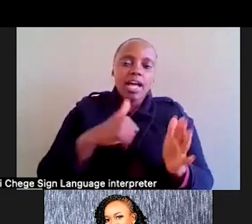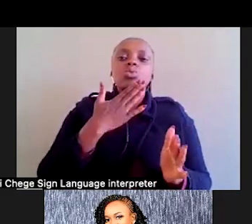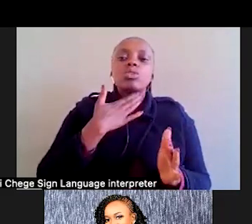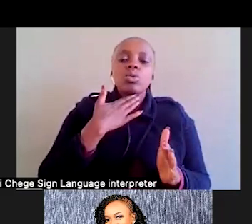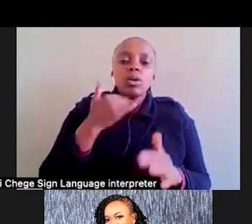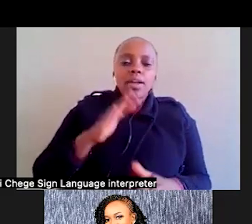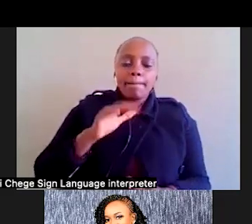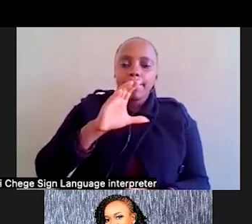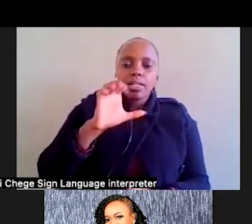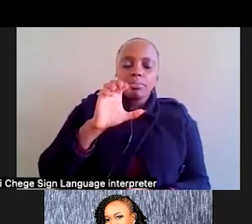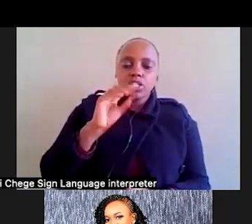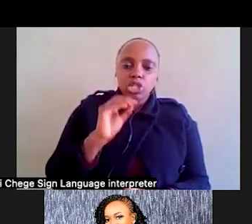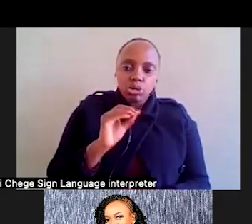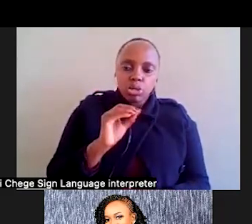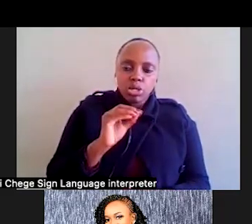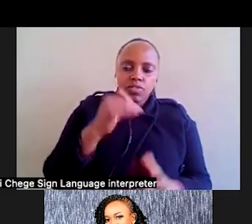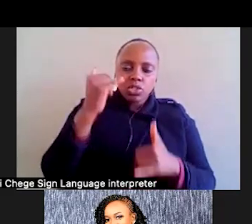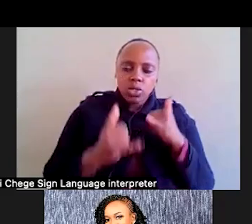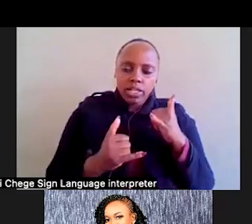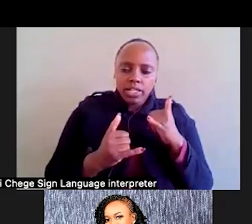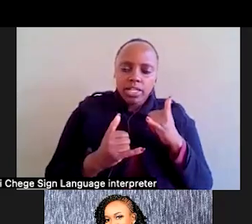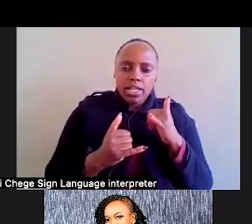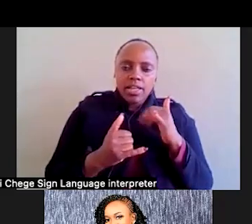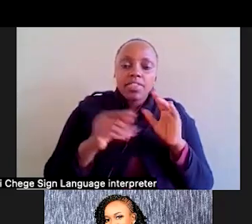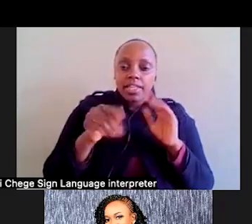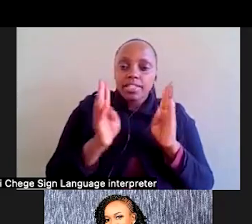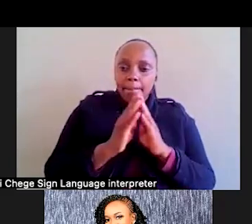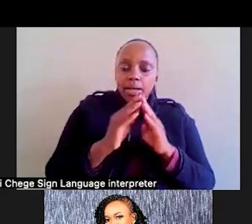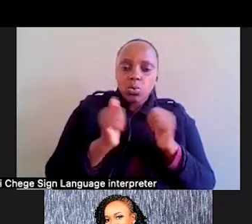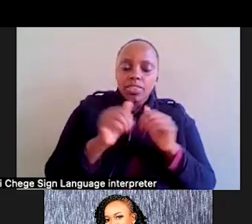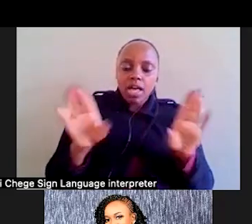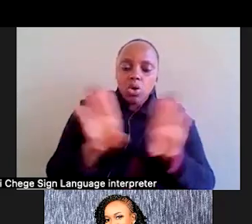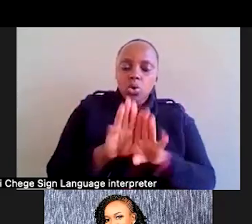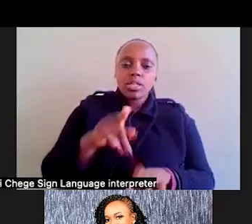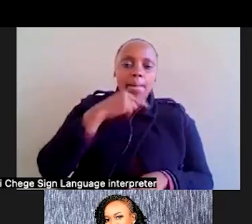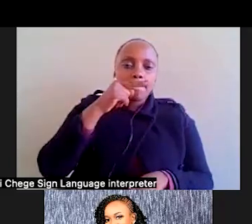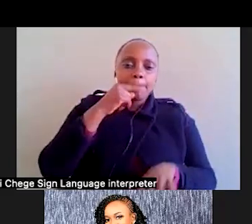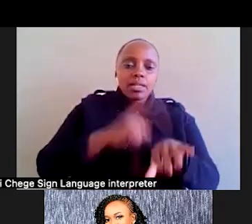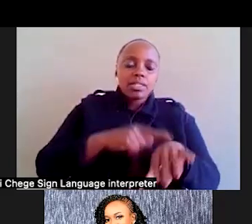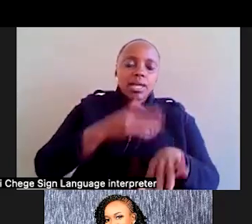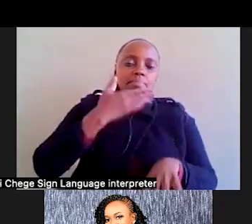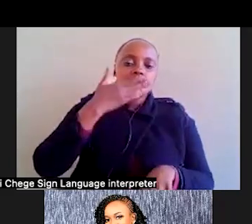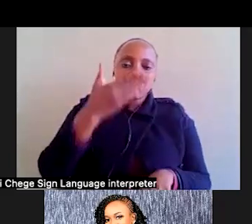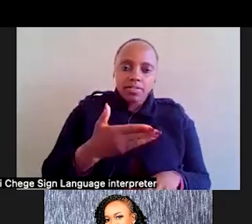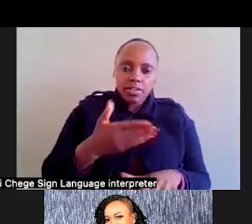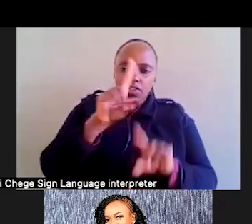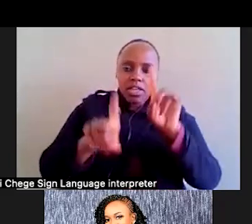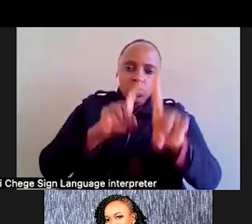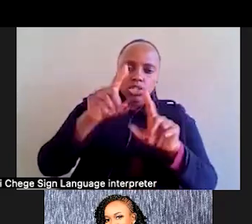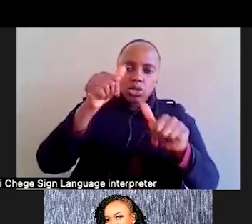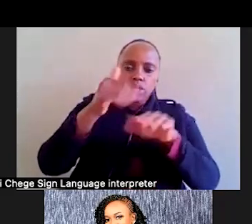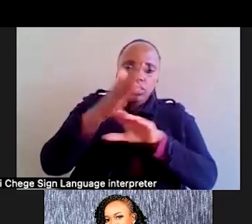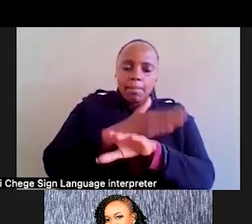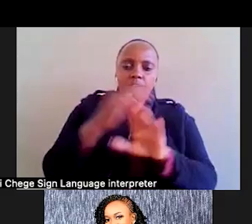Madam CEO to end the session with her closing remarks as she responds to a question that had been posed to